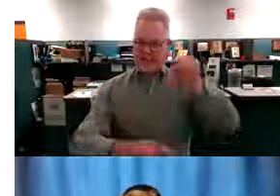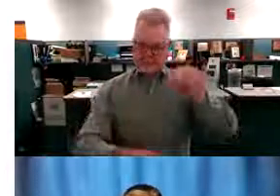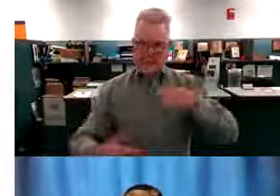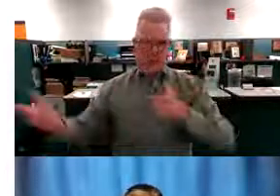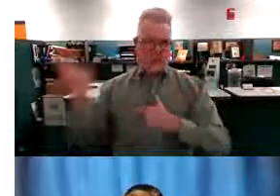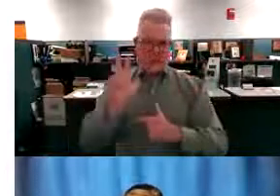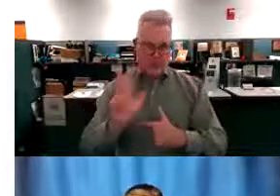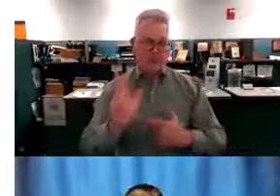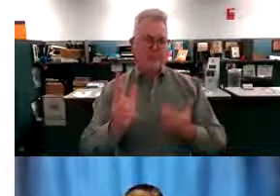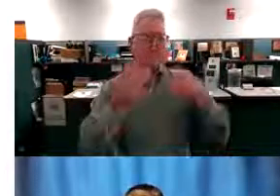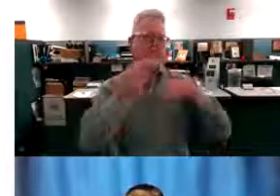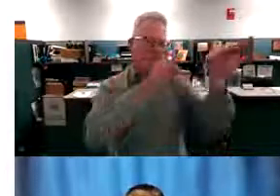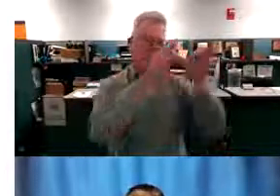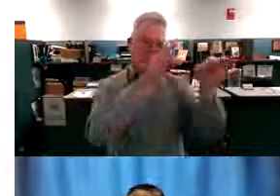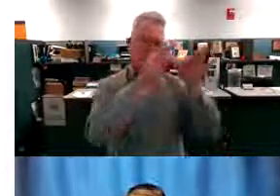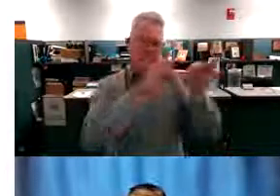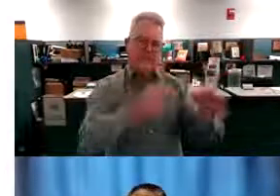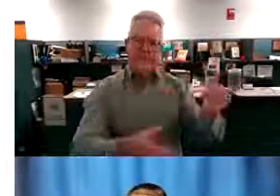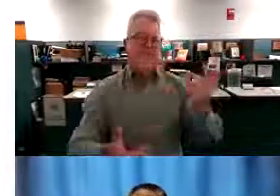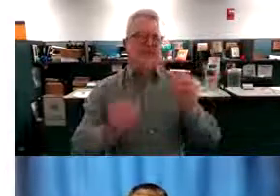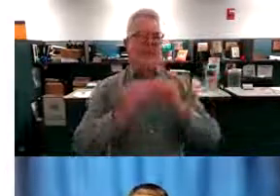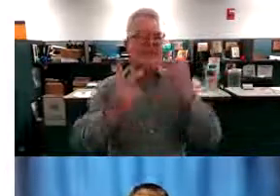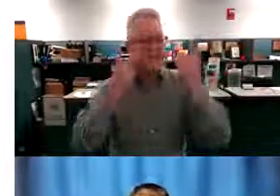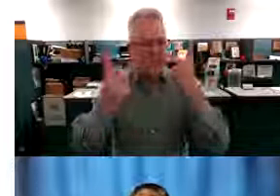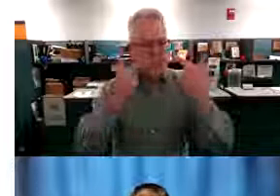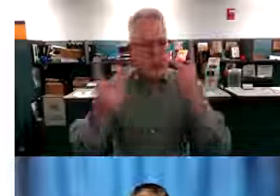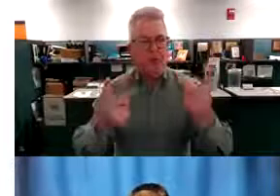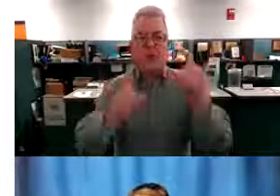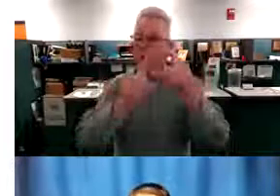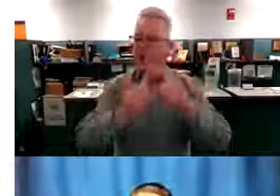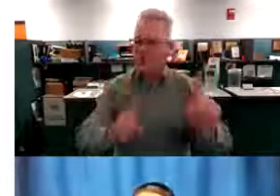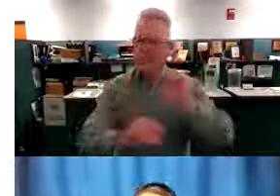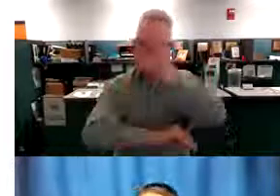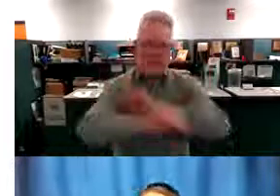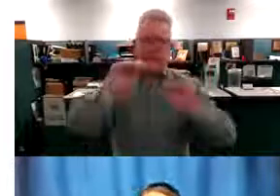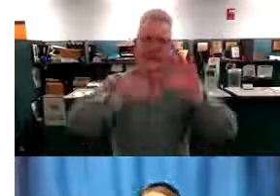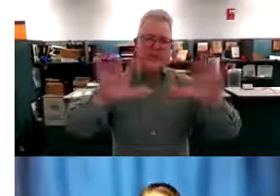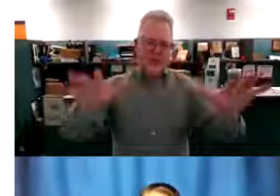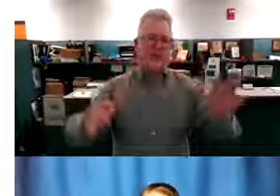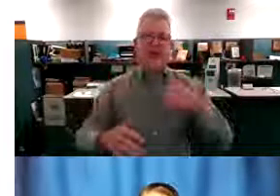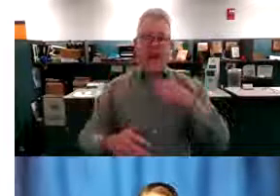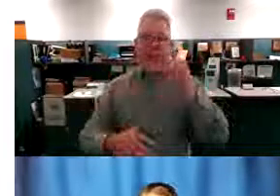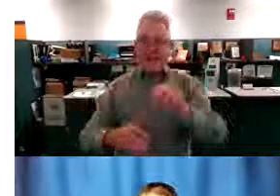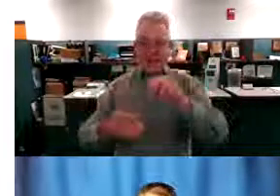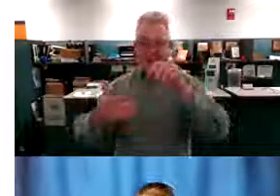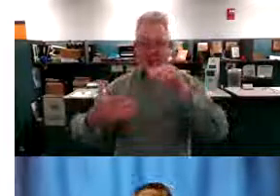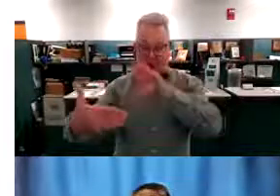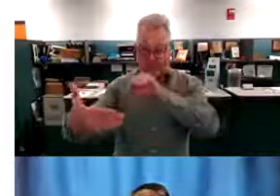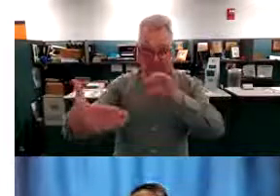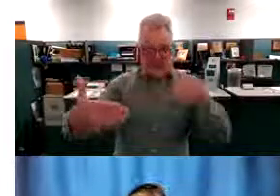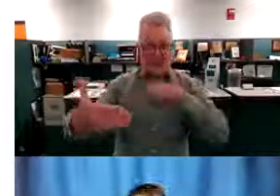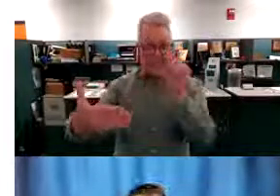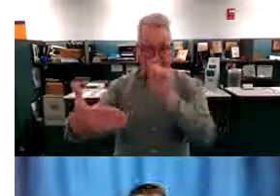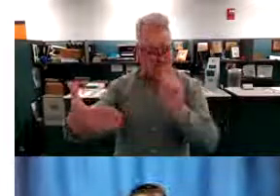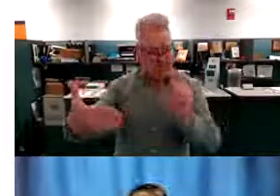there's some others, clients that have been, so there are 3 more people brought on as well. So we really want to create something that is less text-based and